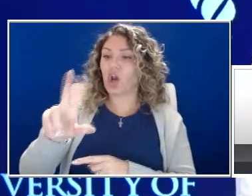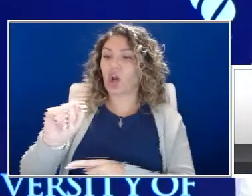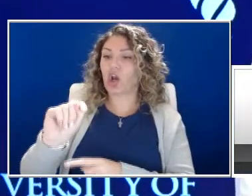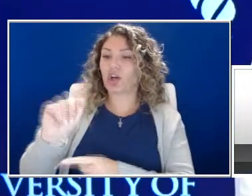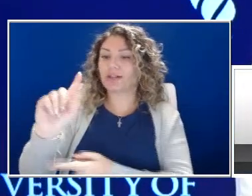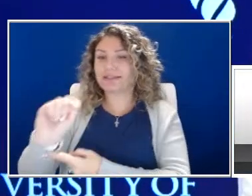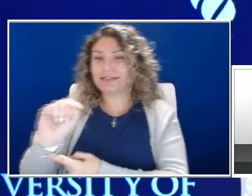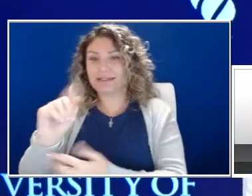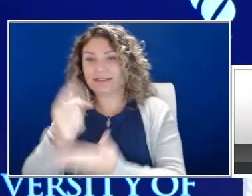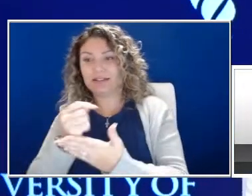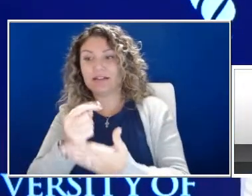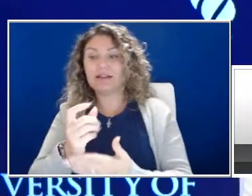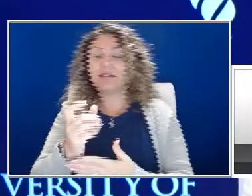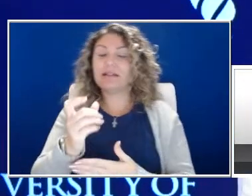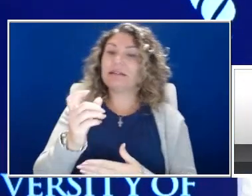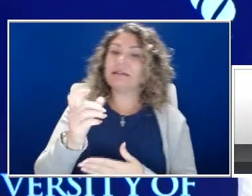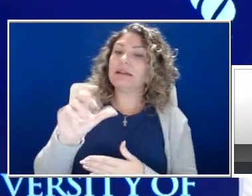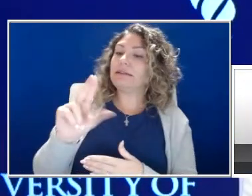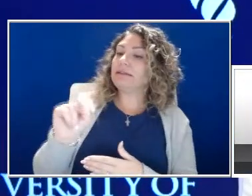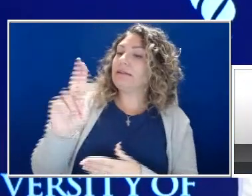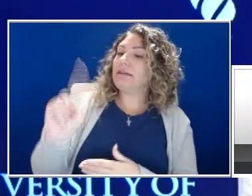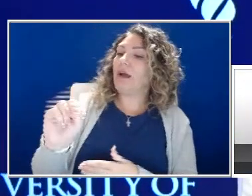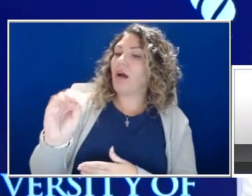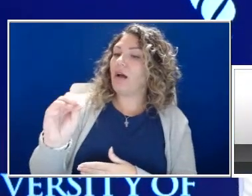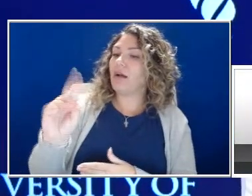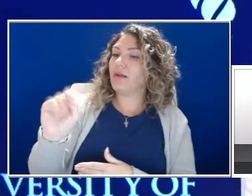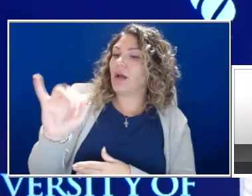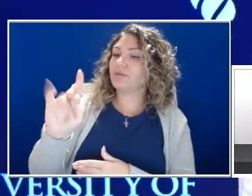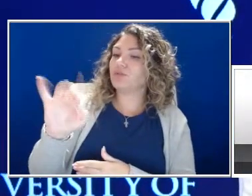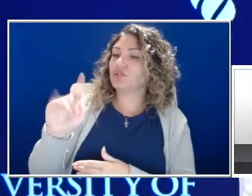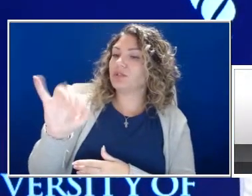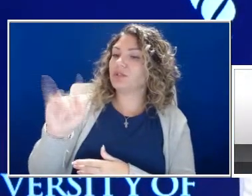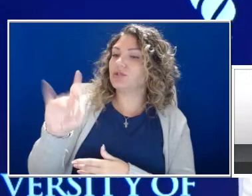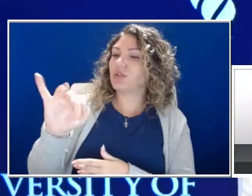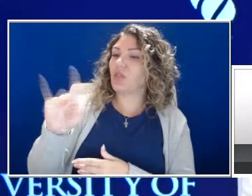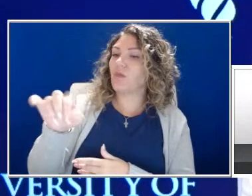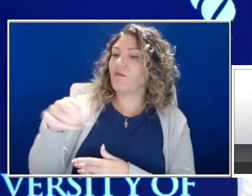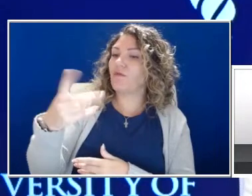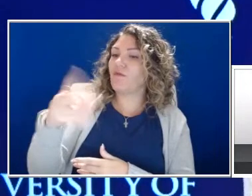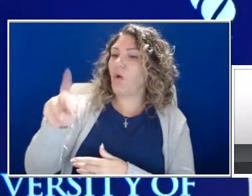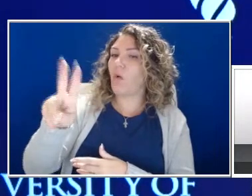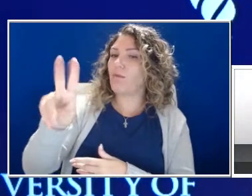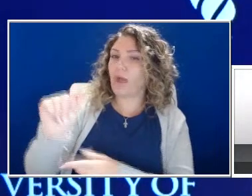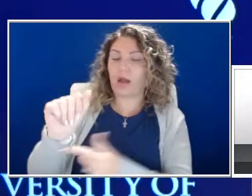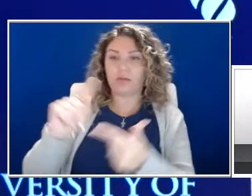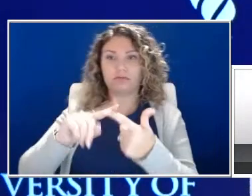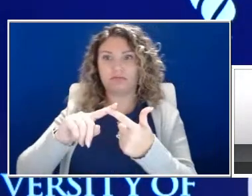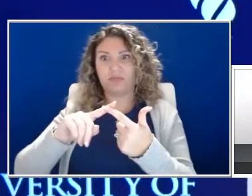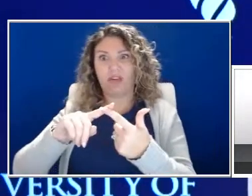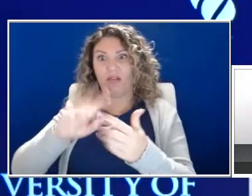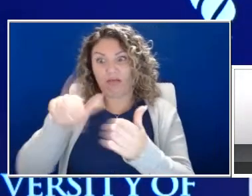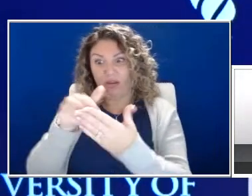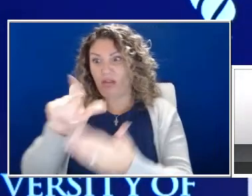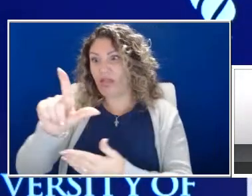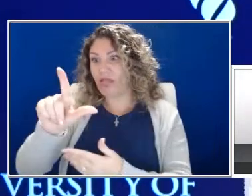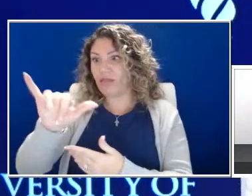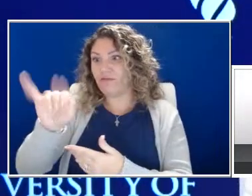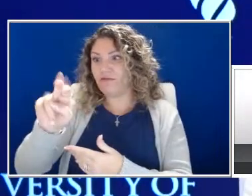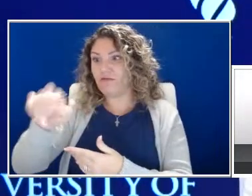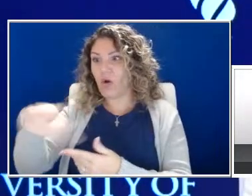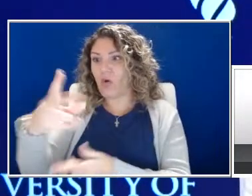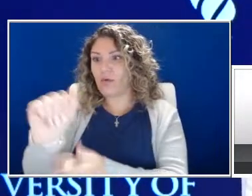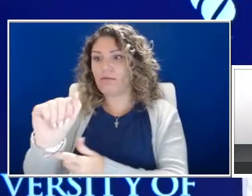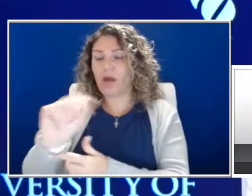mantle cell lymphoma, diffuse large cell lymphoma, follicular lymphoma. Those patients are all eligible for FDA-approved constructs, as you